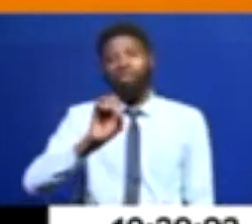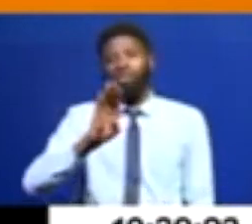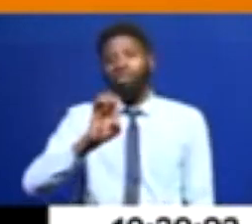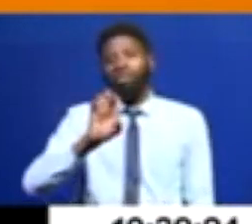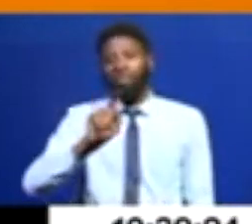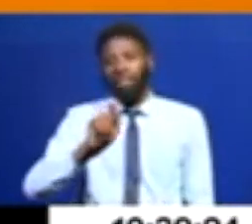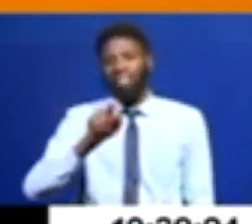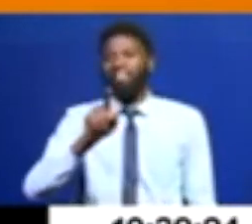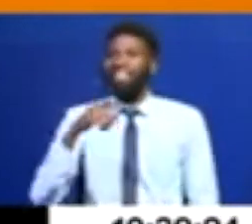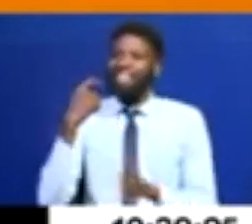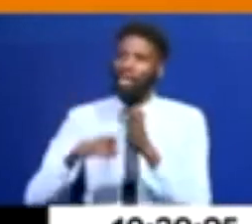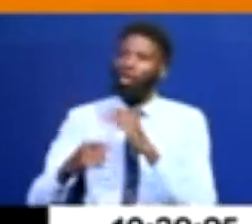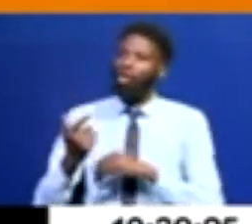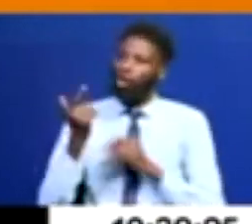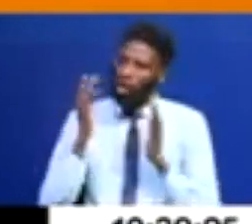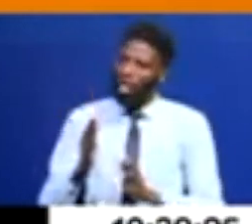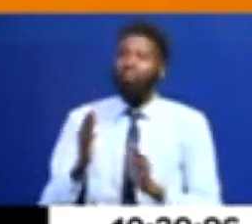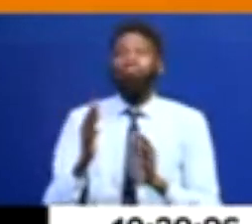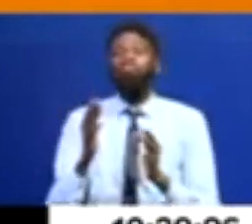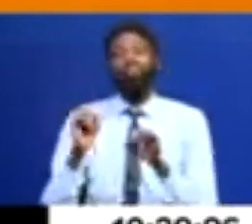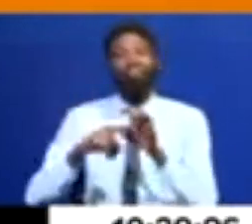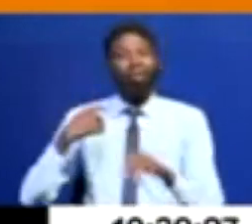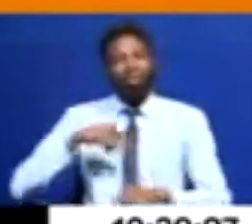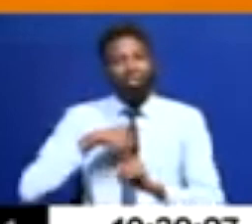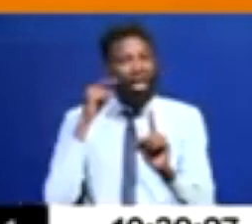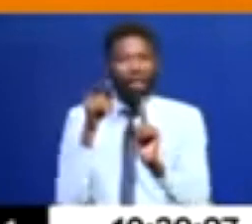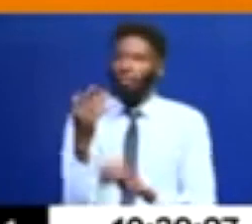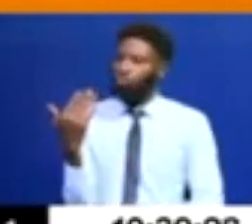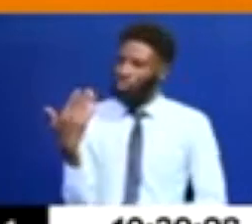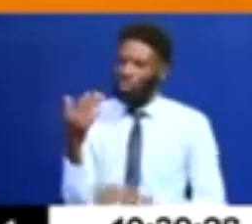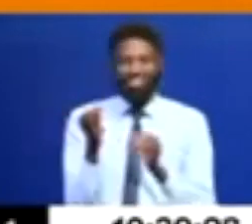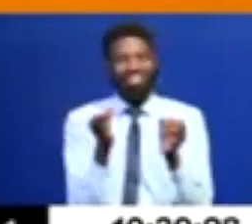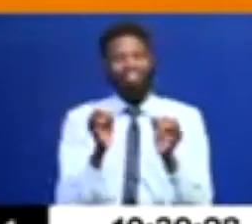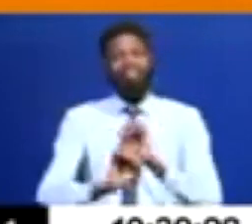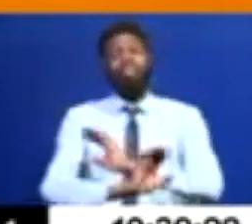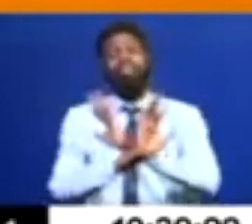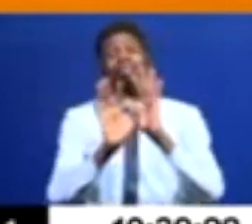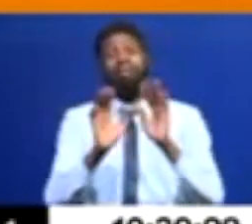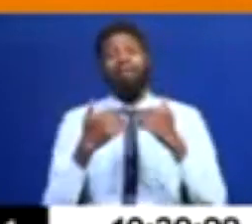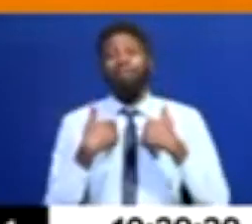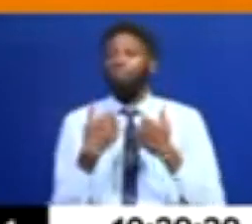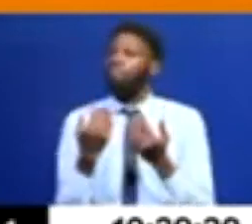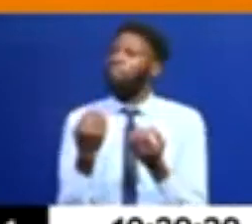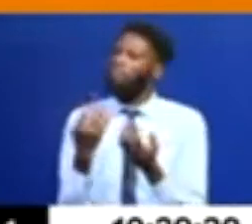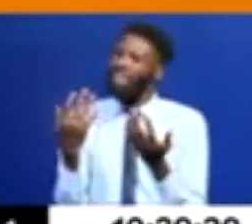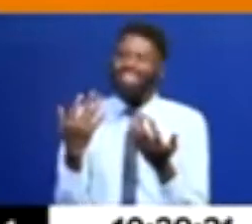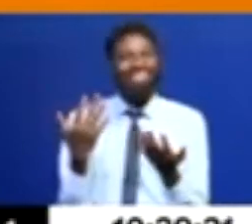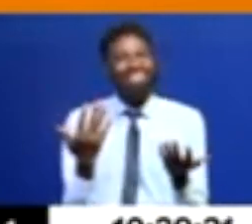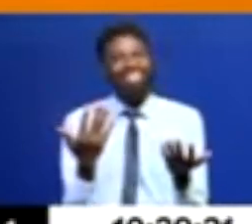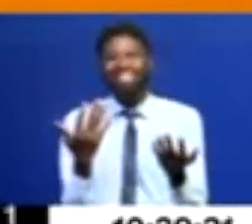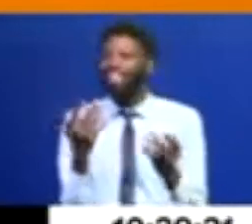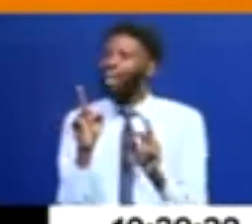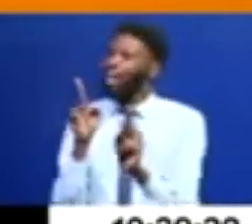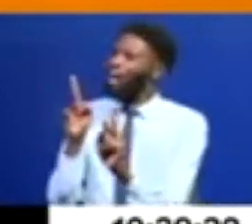us this morning so that they can help put into perspective this document. I mean, there's so much noise out there about this document, but now it's time